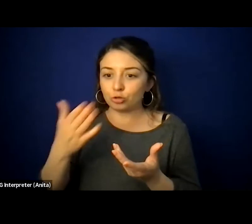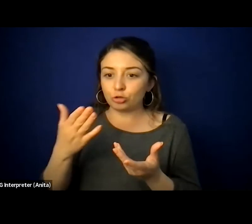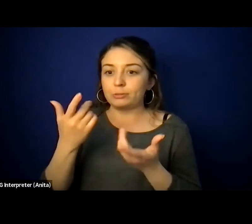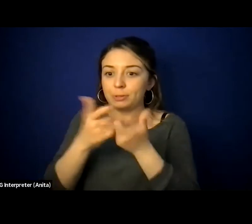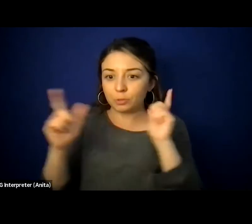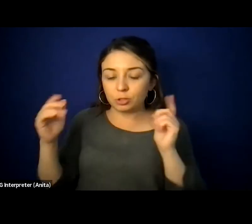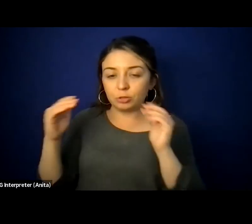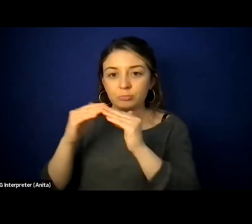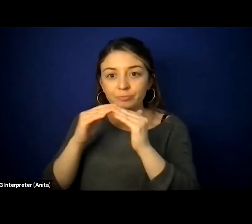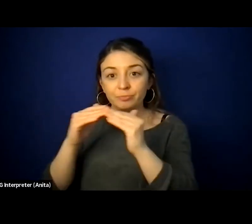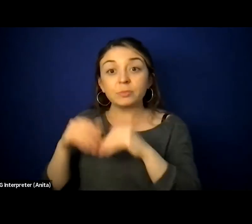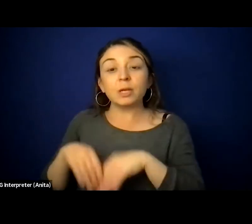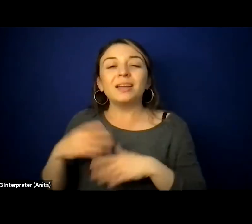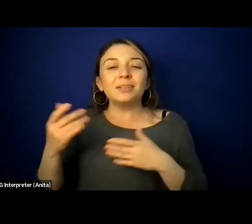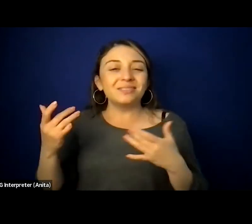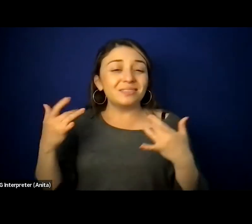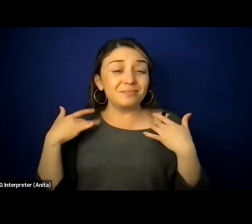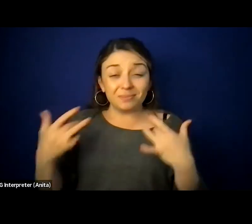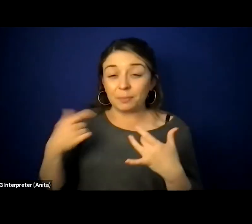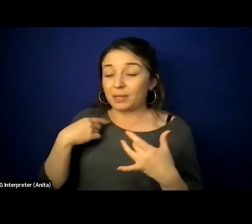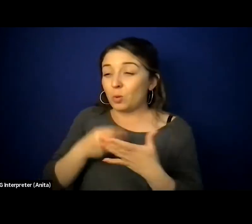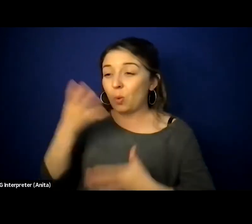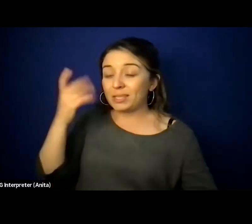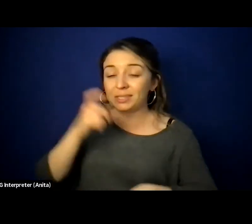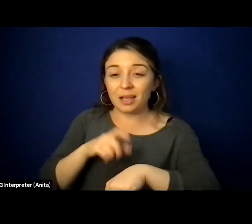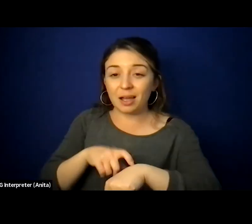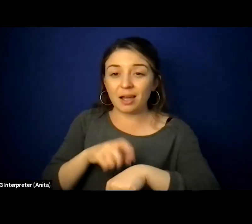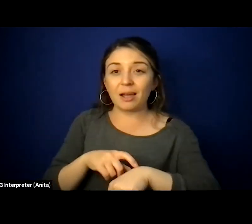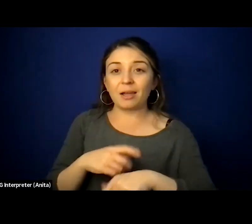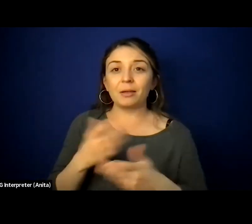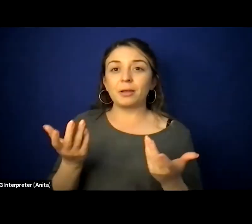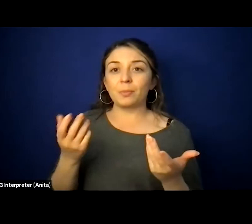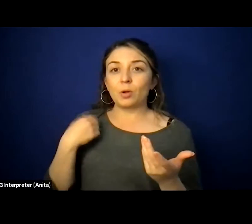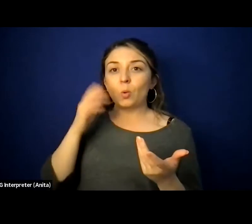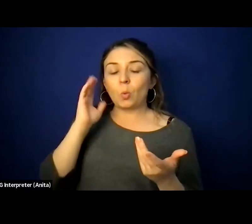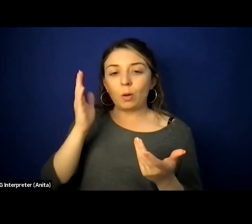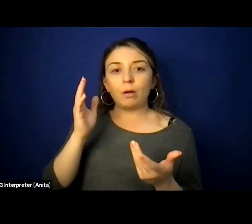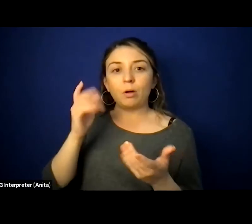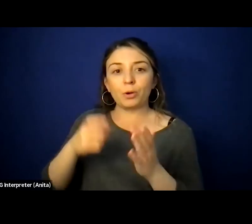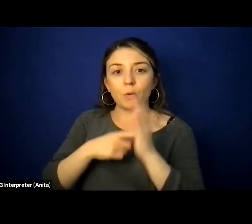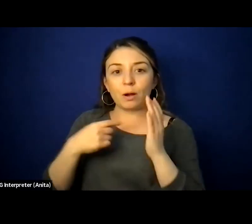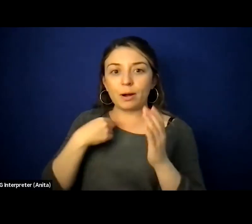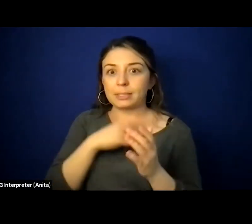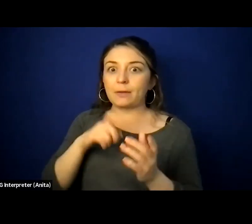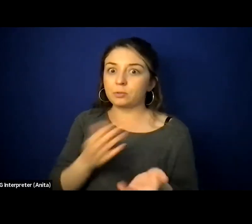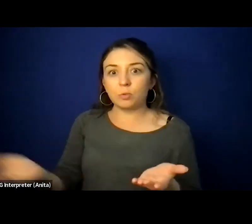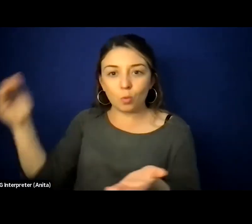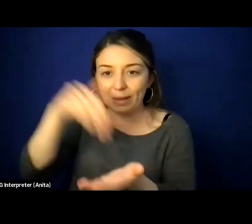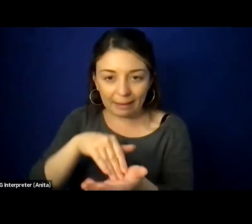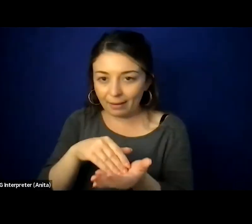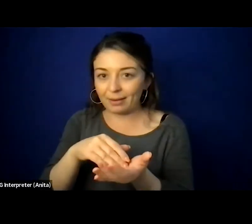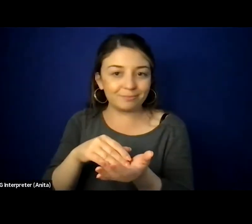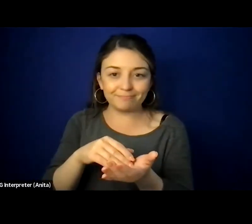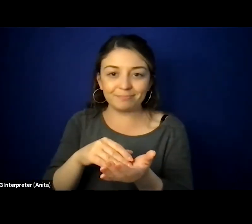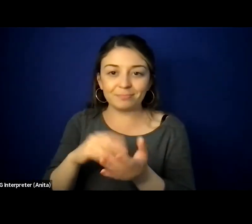in fact, they tend to waste a lot of time by setting us back and requiring us to then correct course.